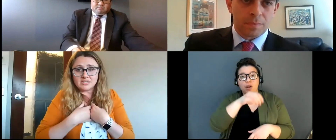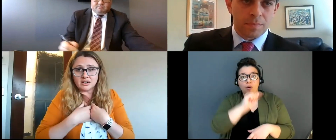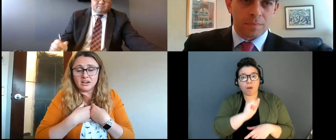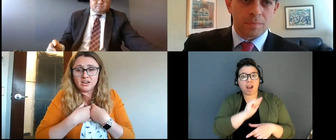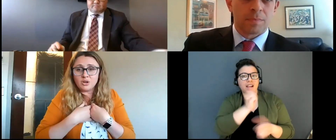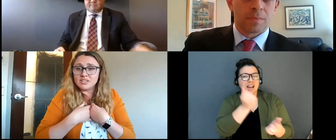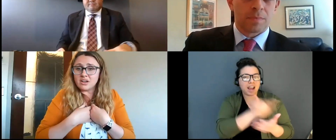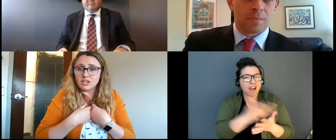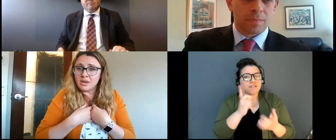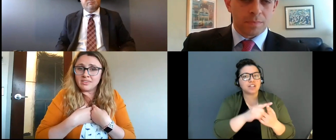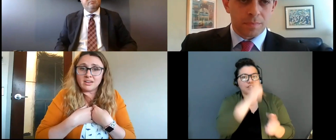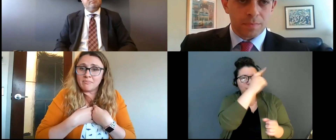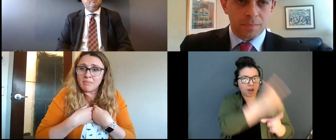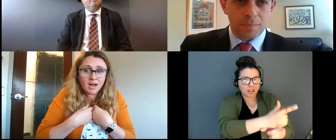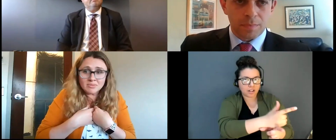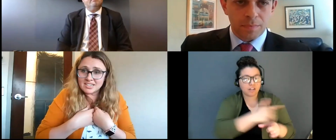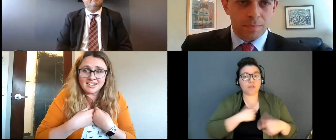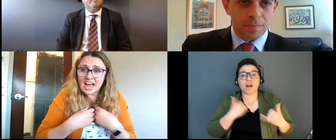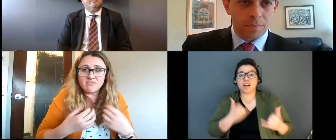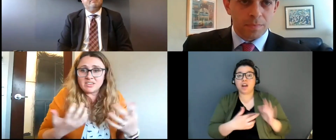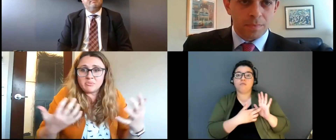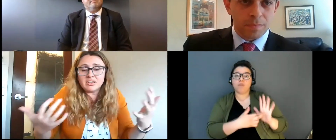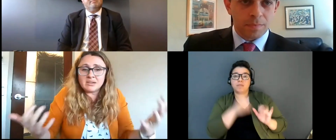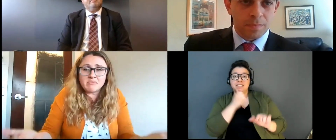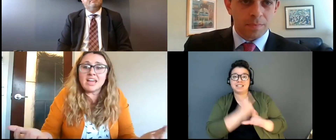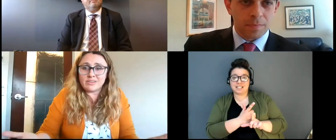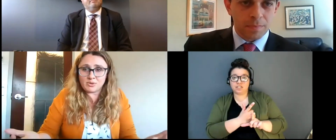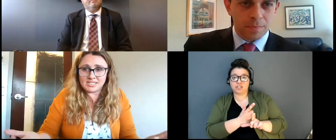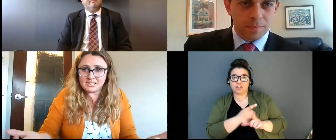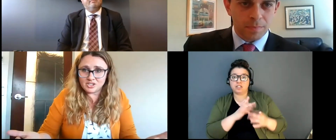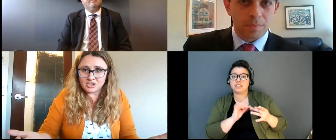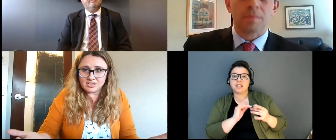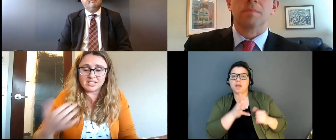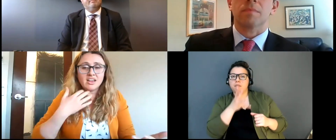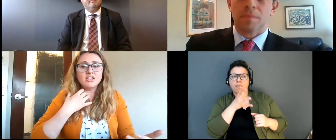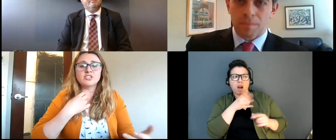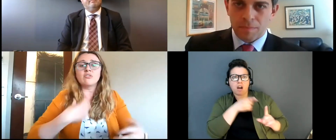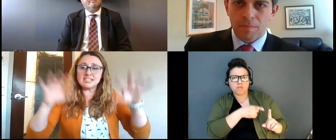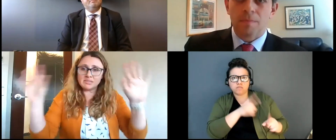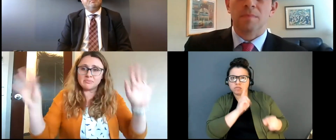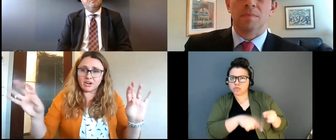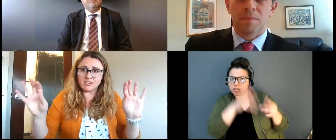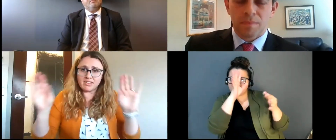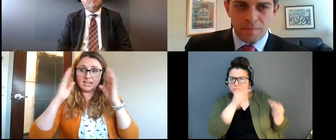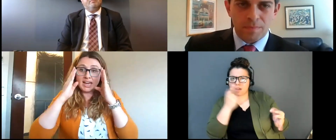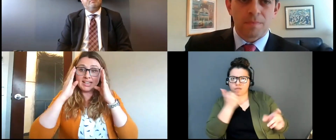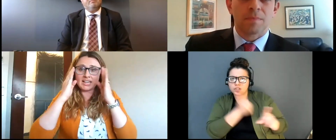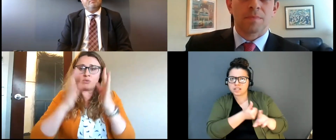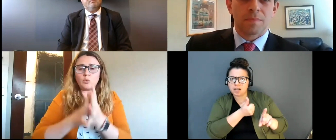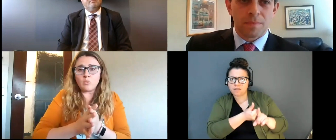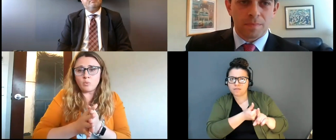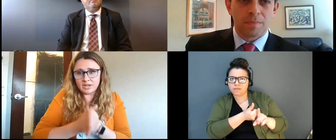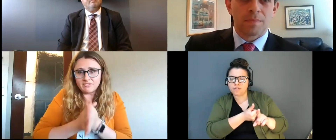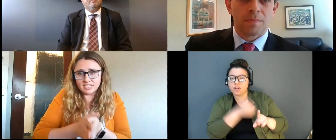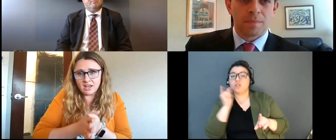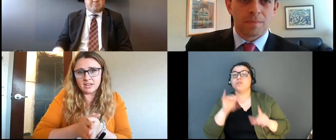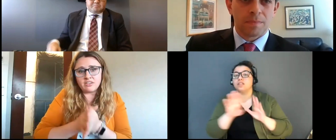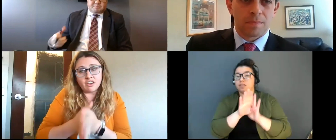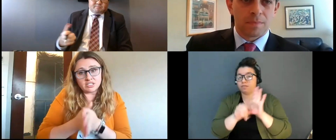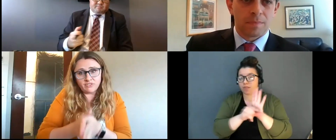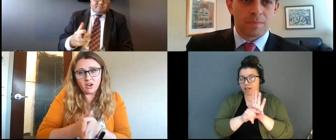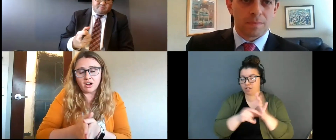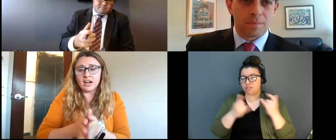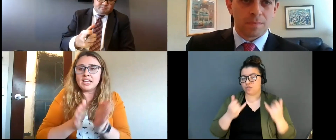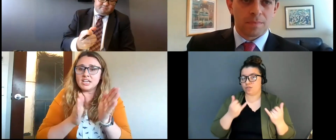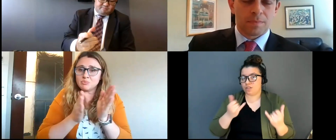represent sister, who is arguing that mom didn't have the ability to make those decisions. So that's the background of that case. And what we have